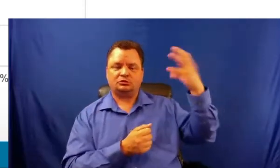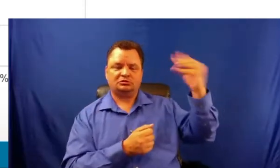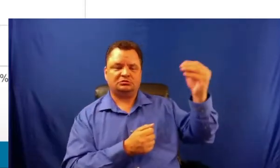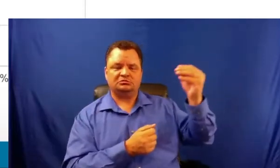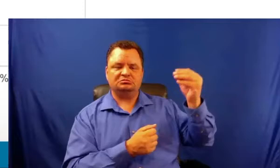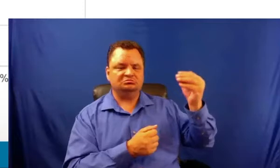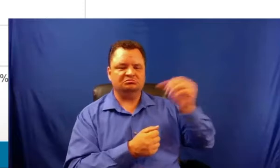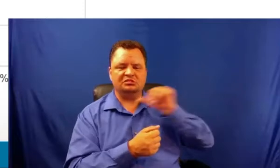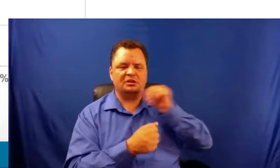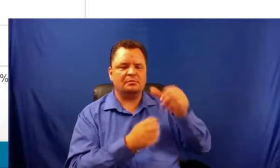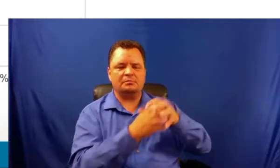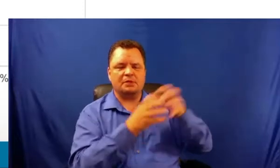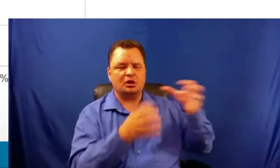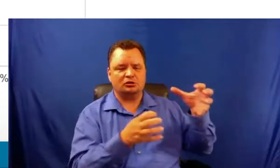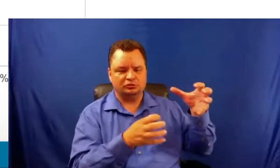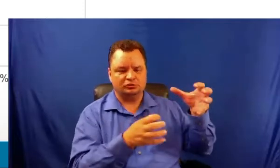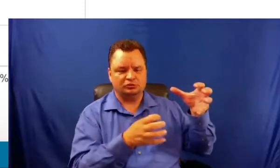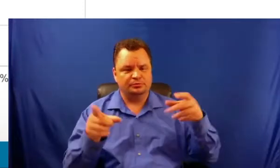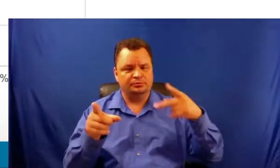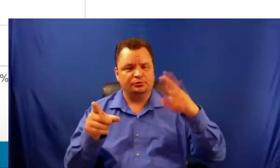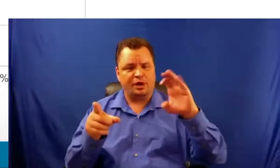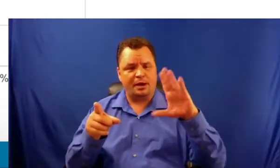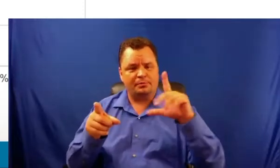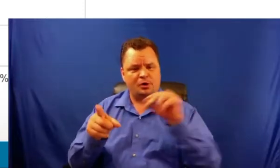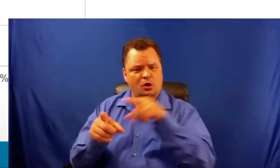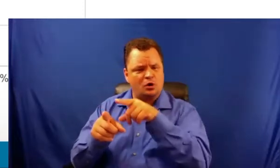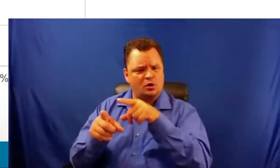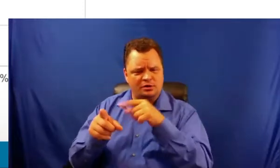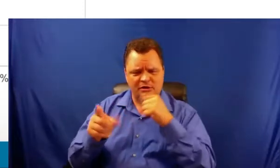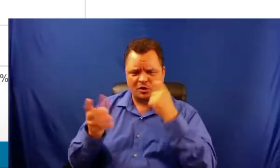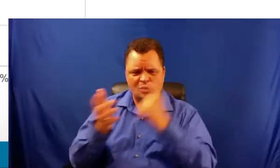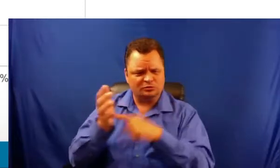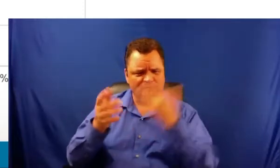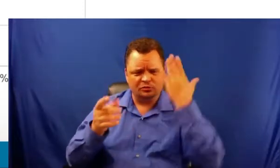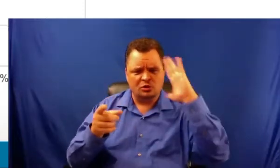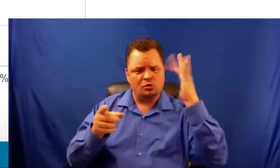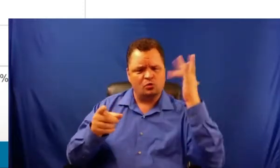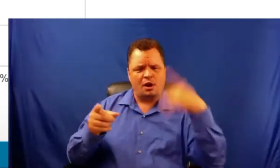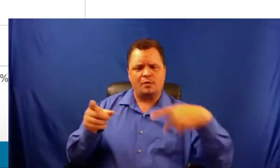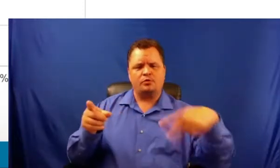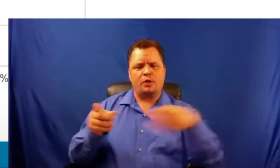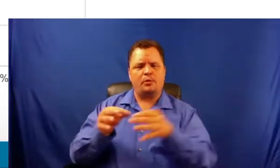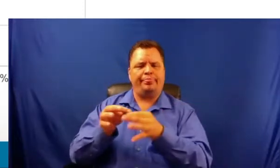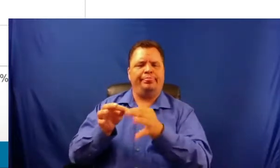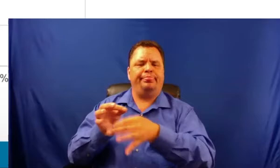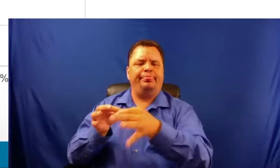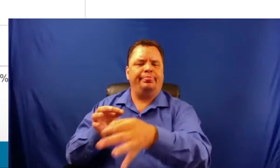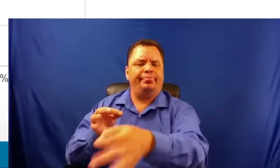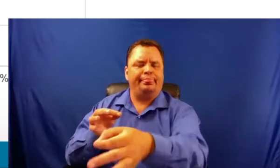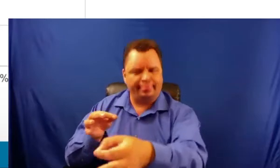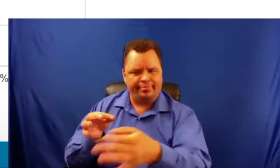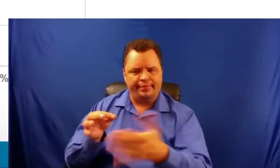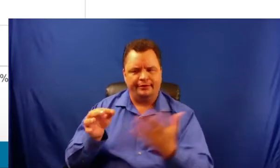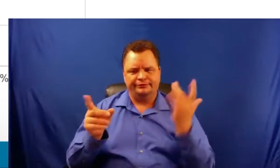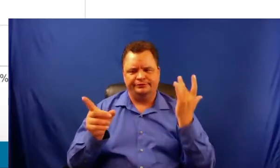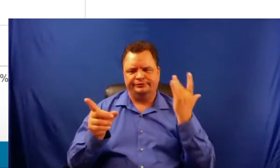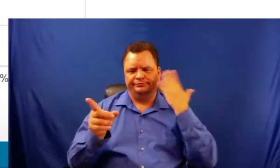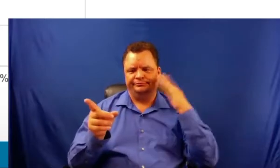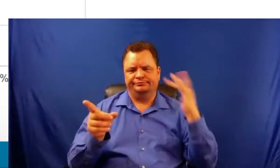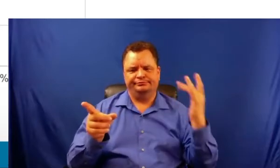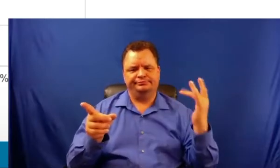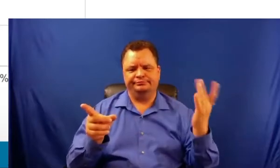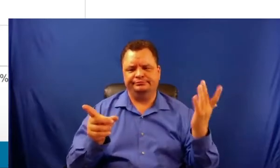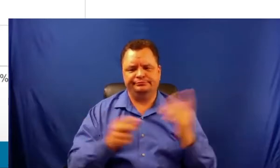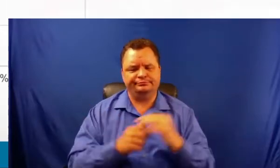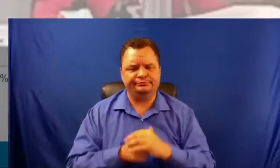know. Okay, thank you. One other question, you may or may not have the data. Full vaccination rates, so 2